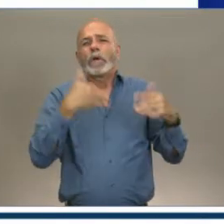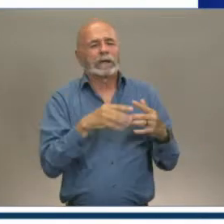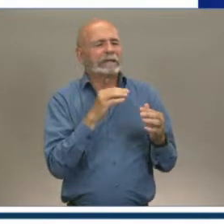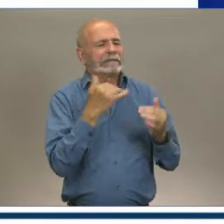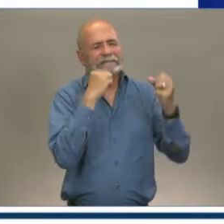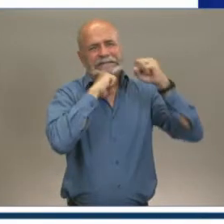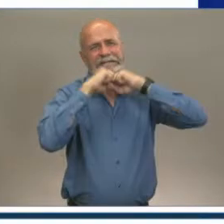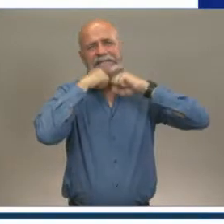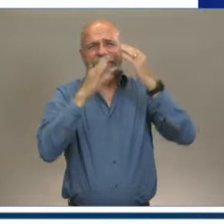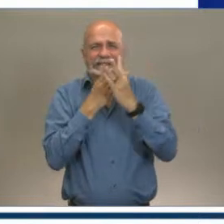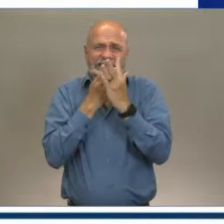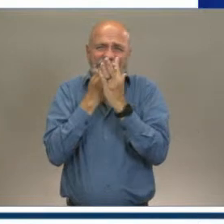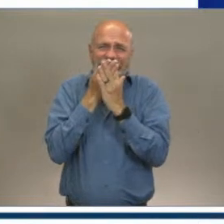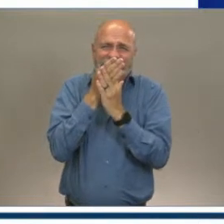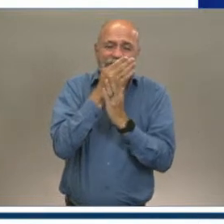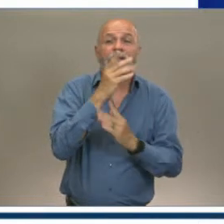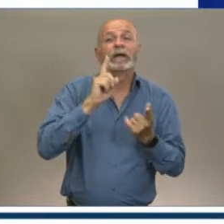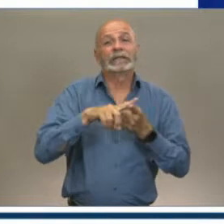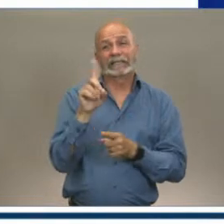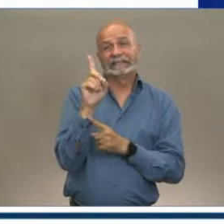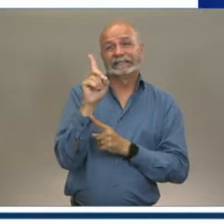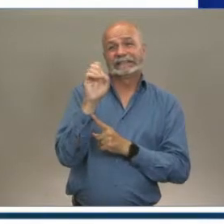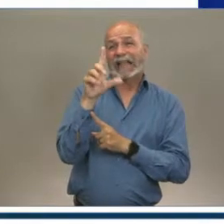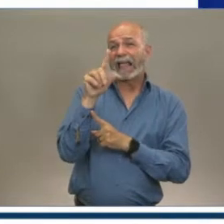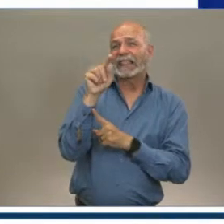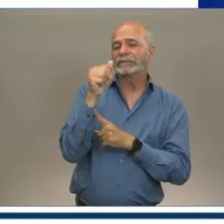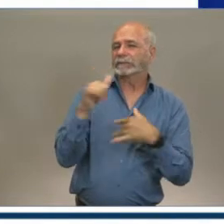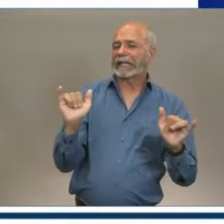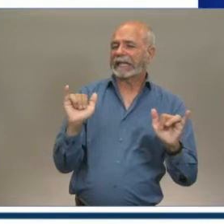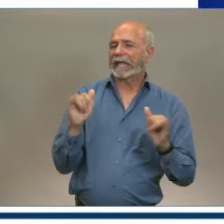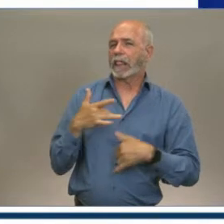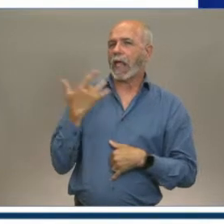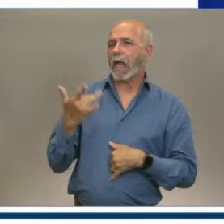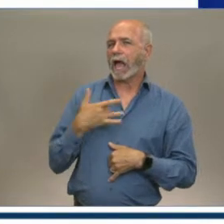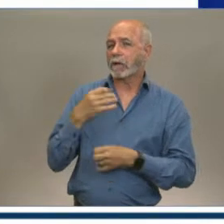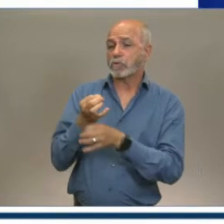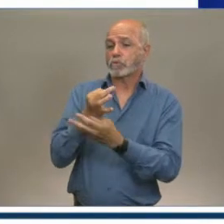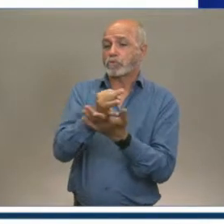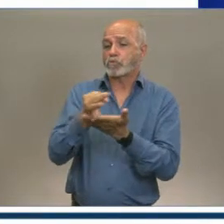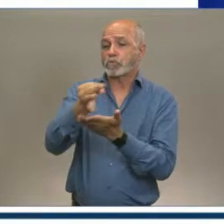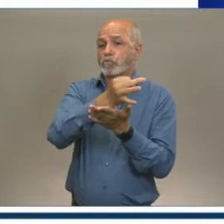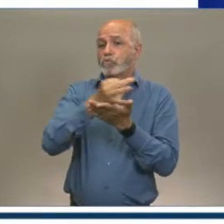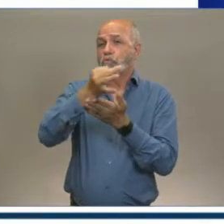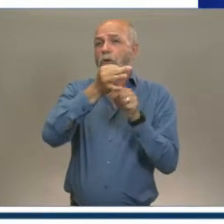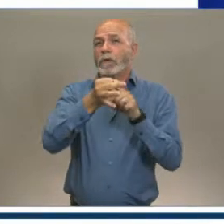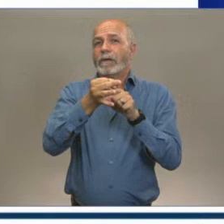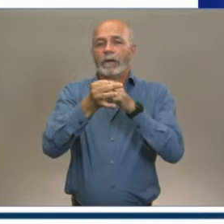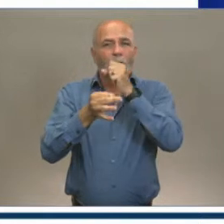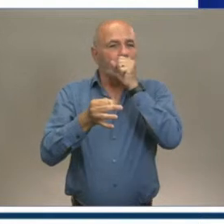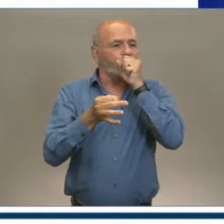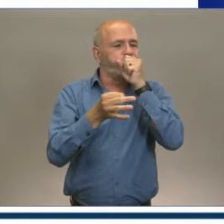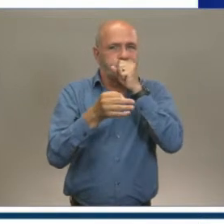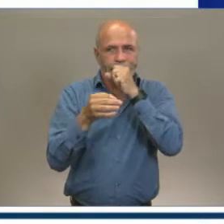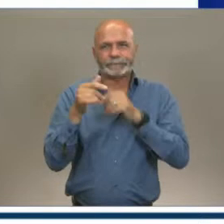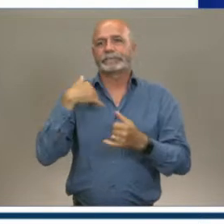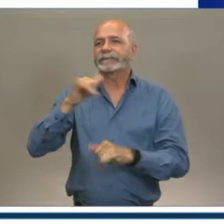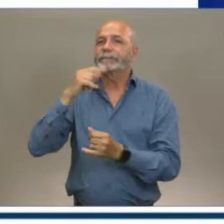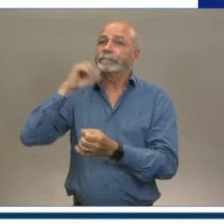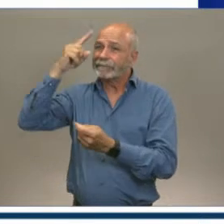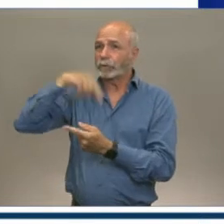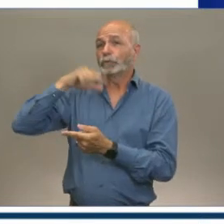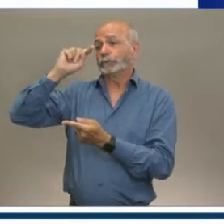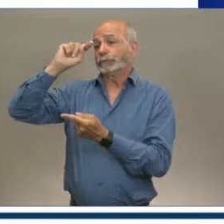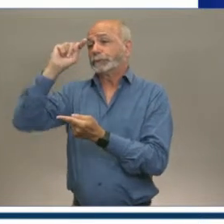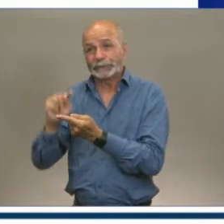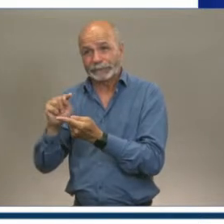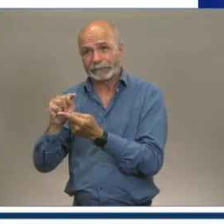worrisome, but these low case numbers are a very good sign. And I want to thank our vaccine team, who are working tirelessly around the